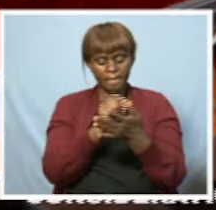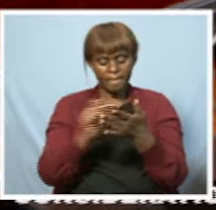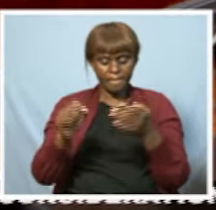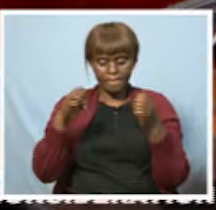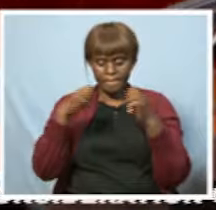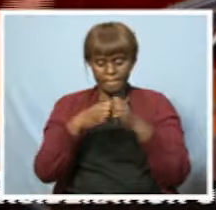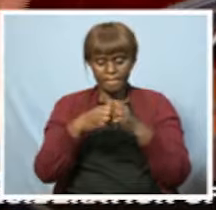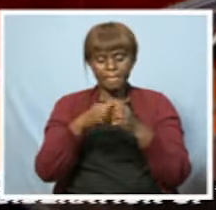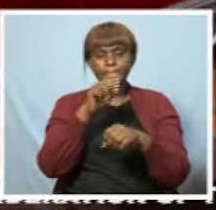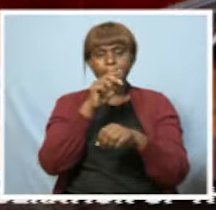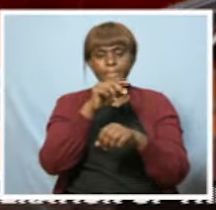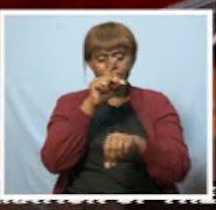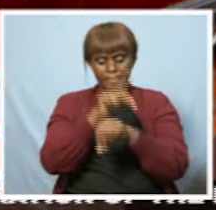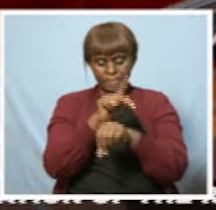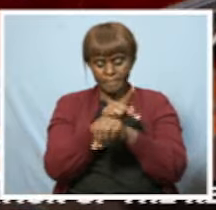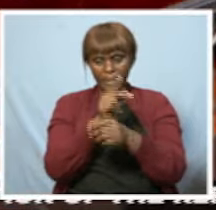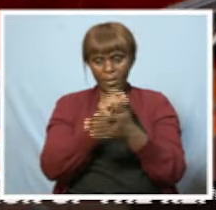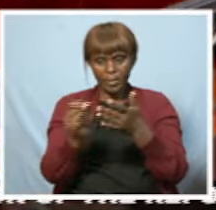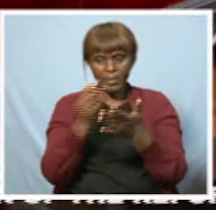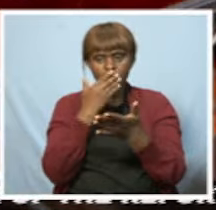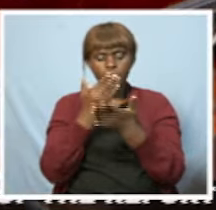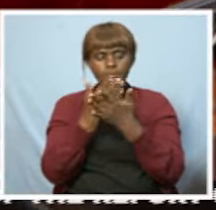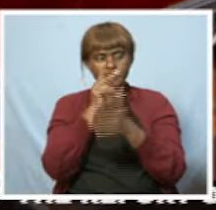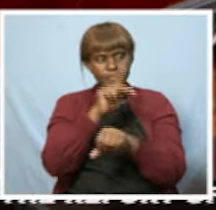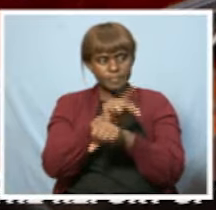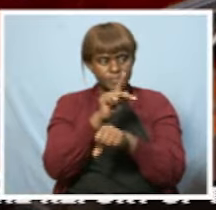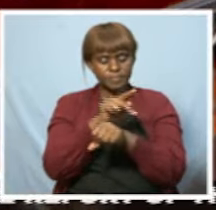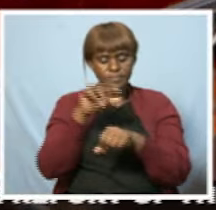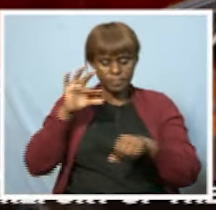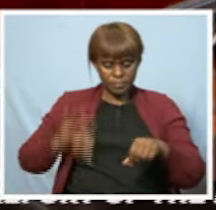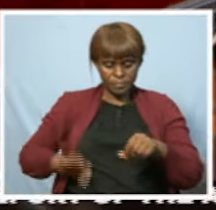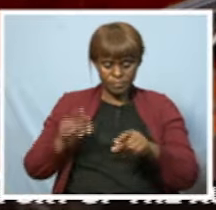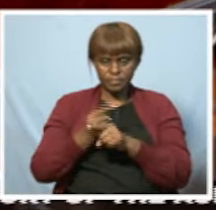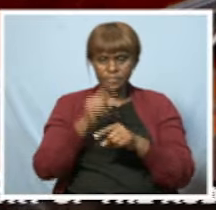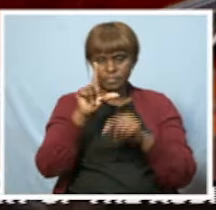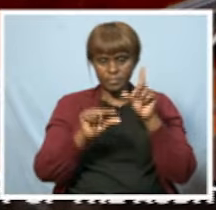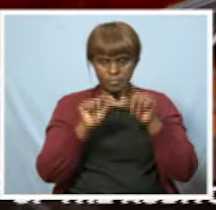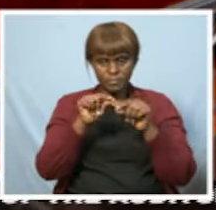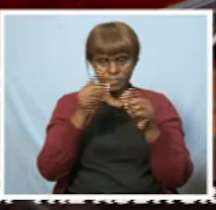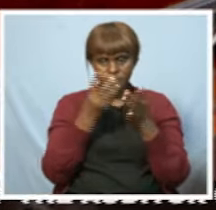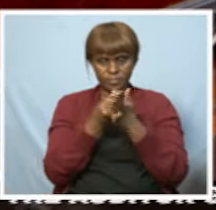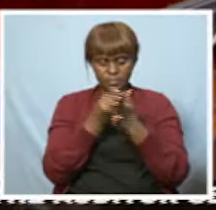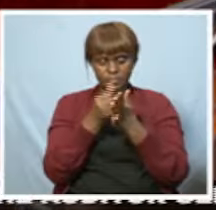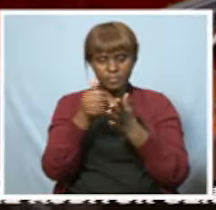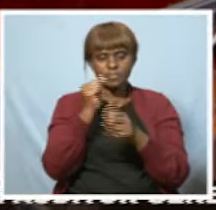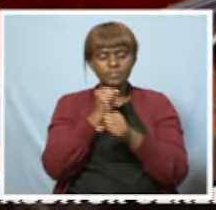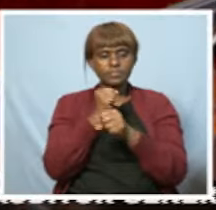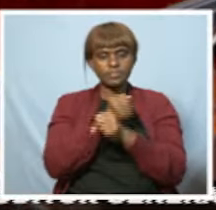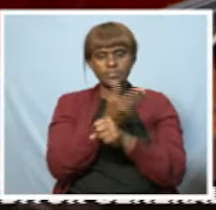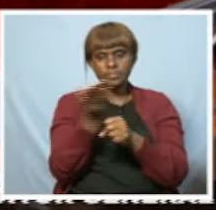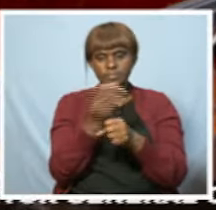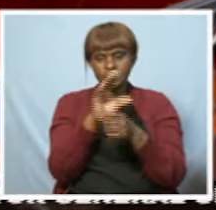bankable project so that they benefit from this cheap capital. After all, they have been doing these things.